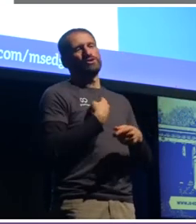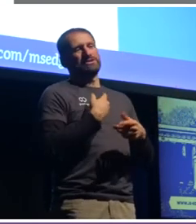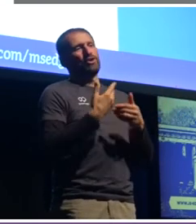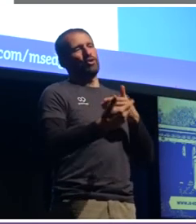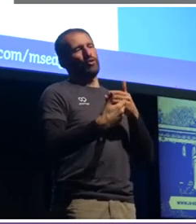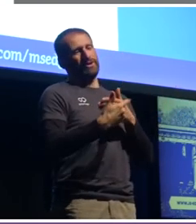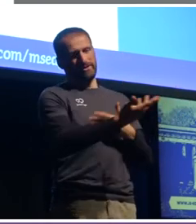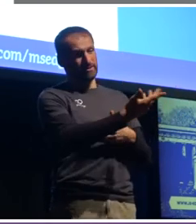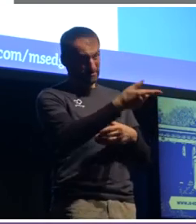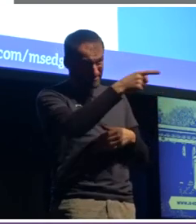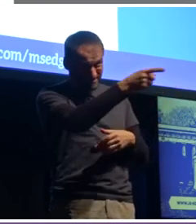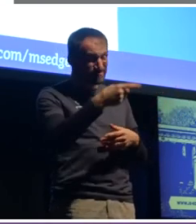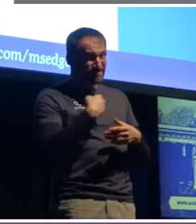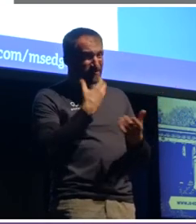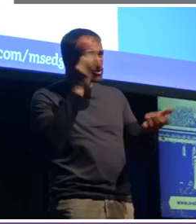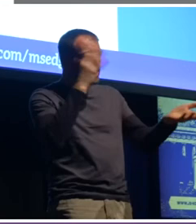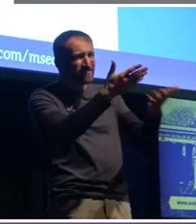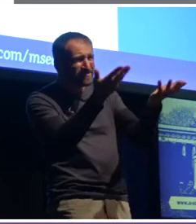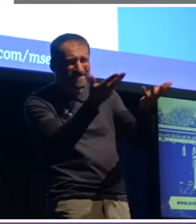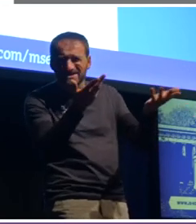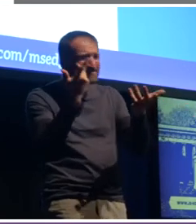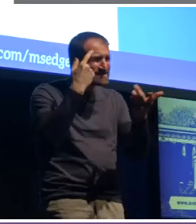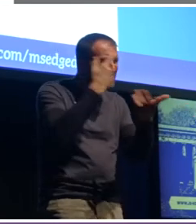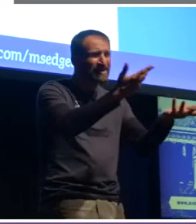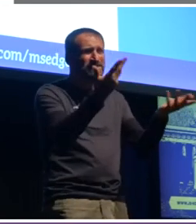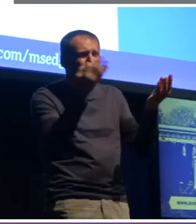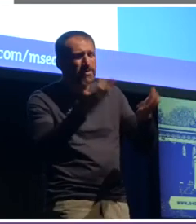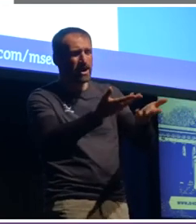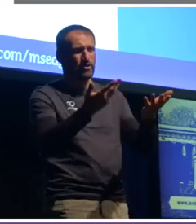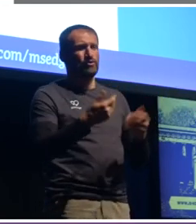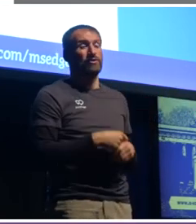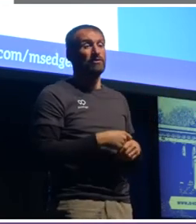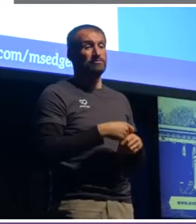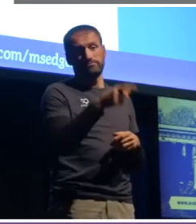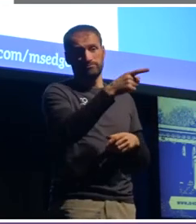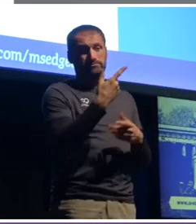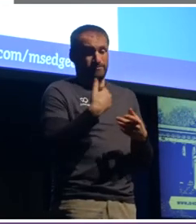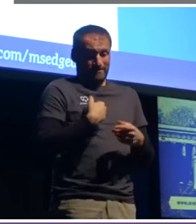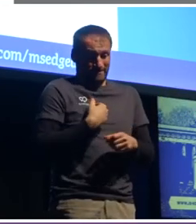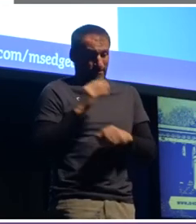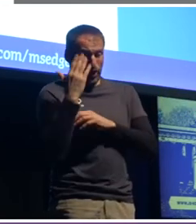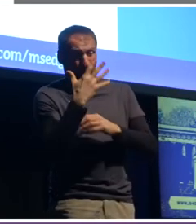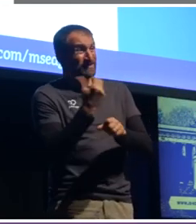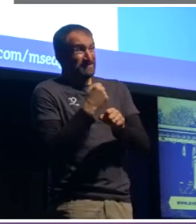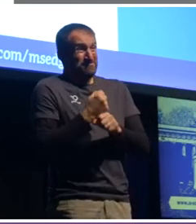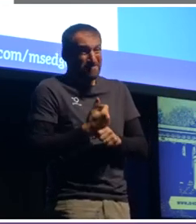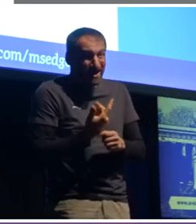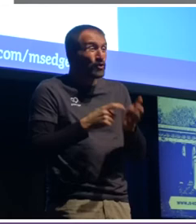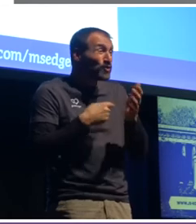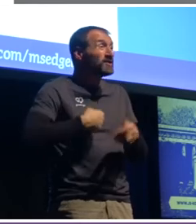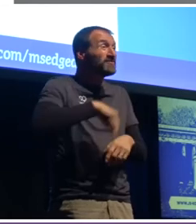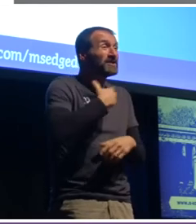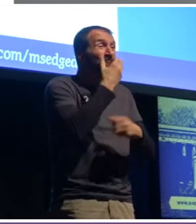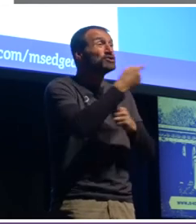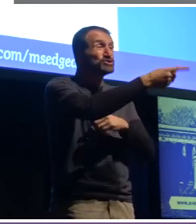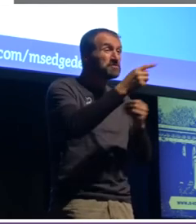need. You might think that we're just writing specs and you're consuming them, but actually, everything we do because we want you to build for us, test